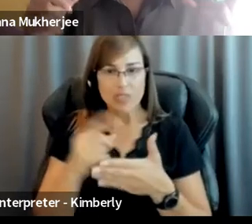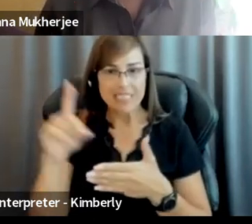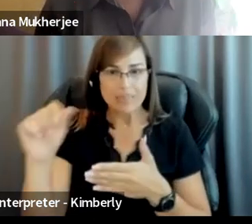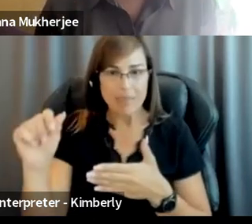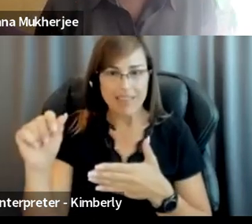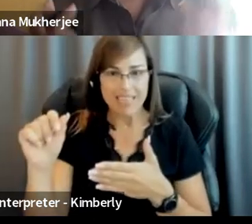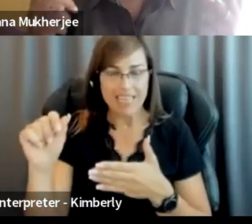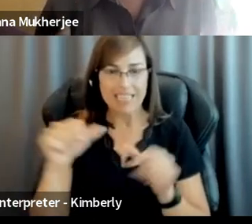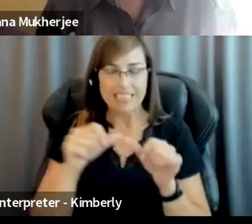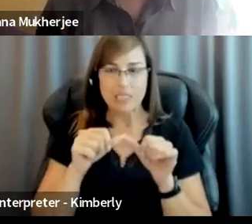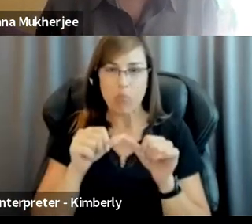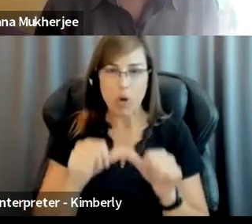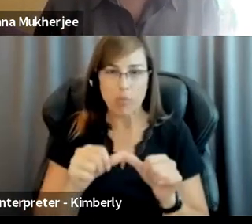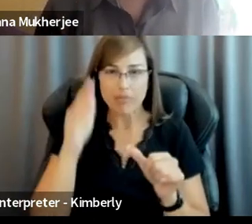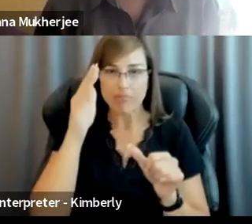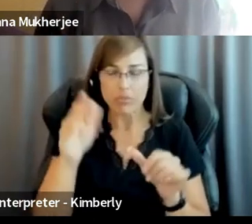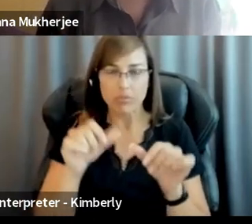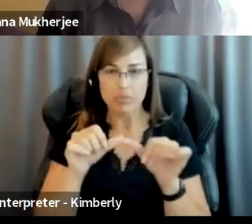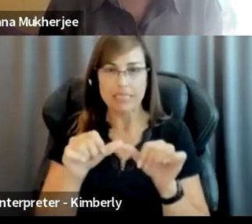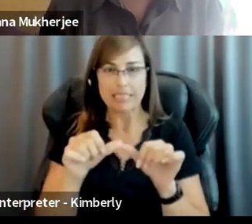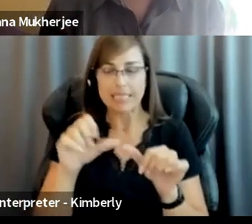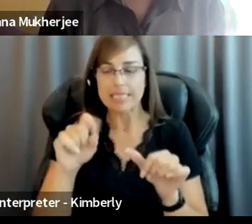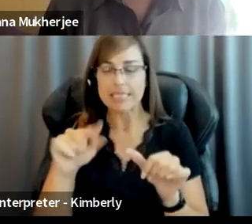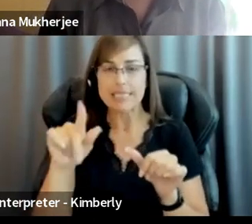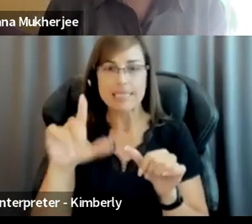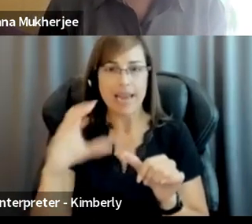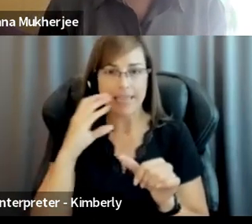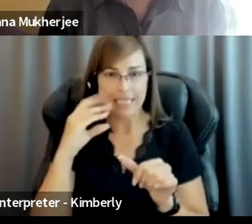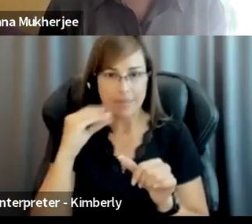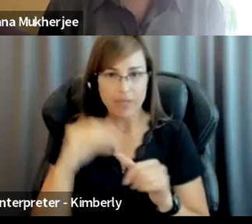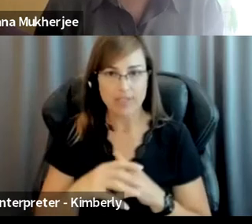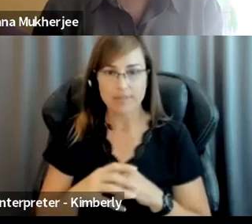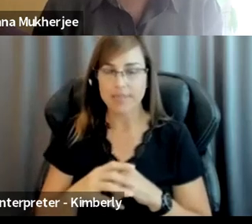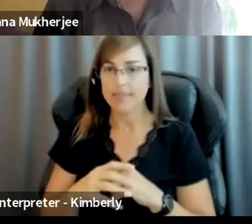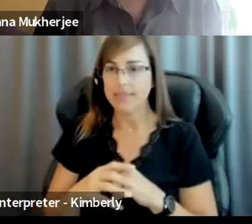very permanent, very static experience.